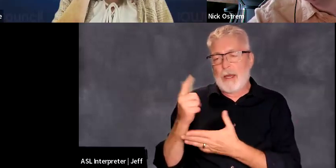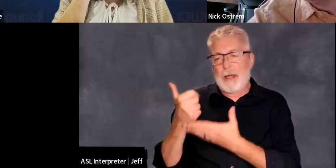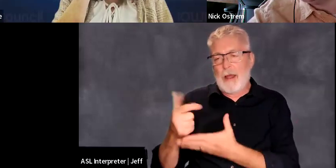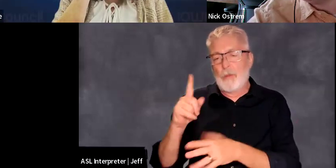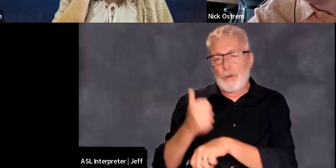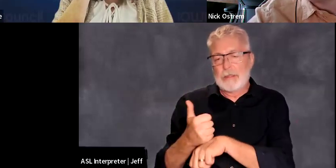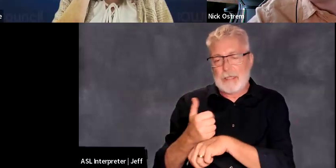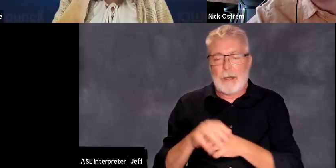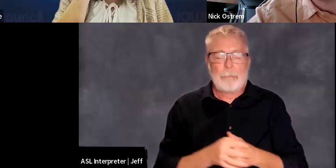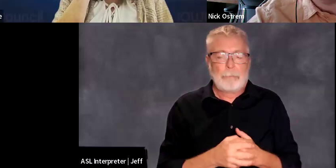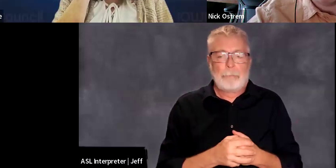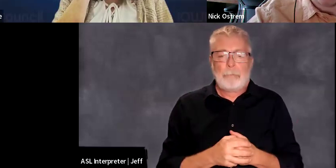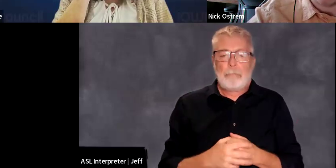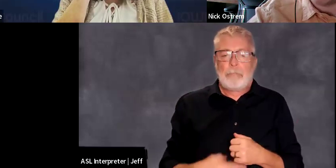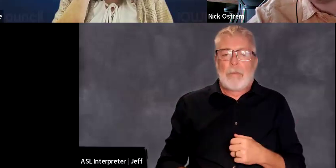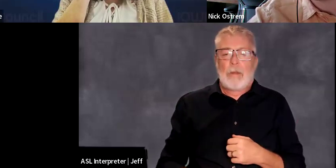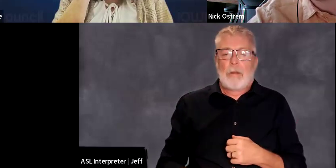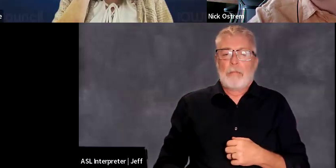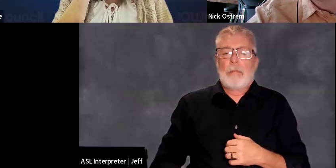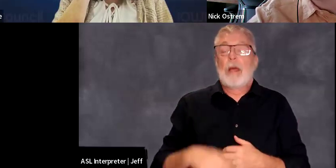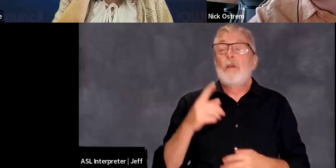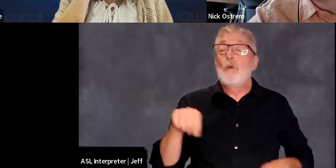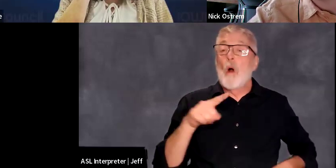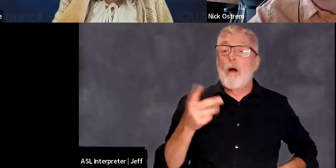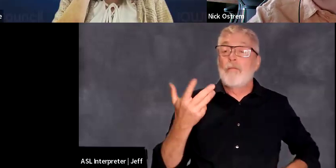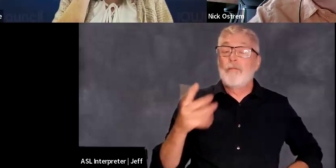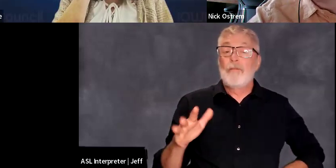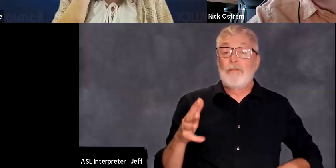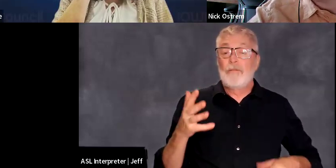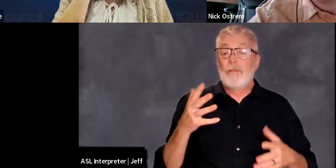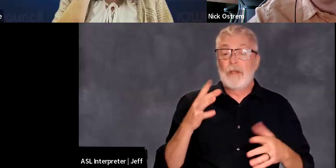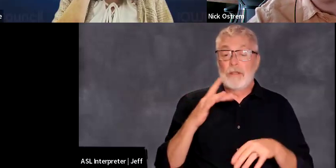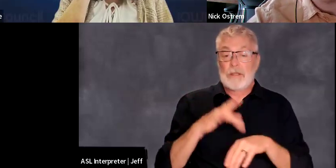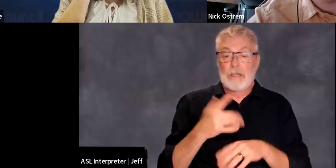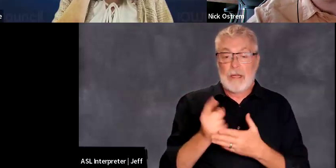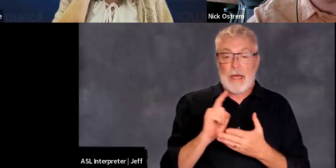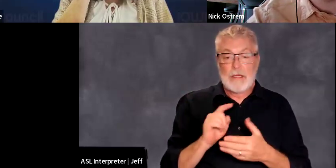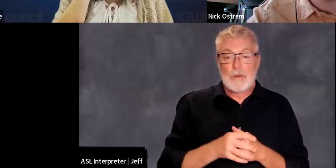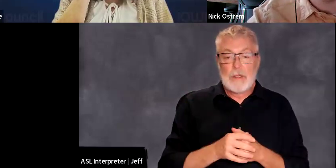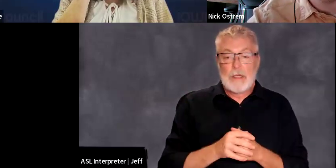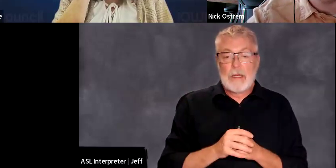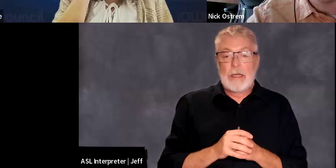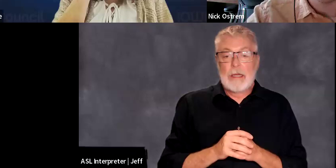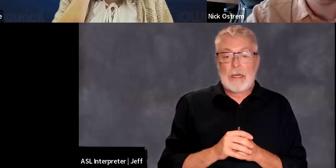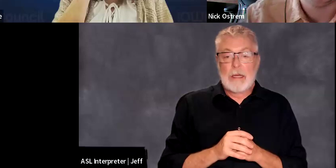up. But for everybody else who was here last week, please log into